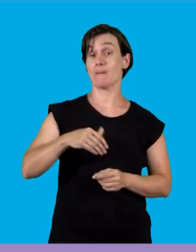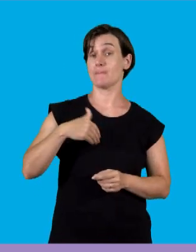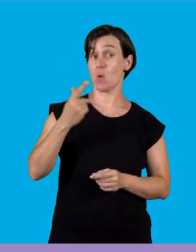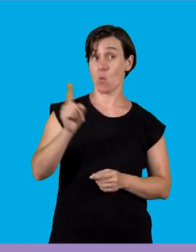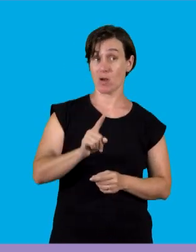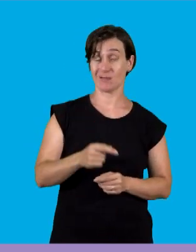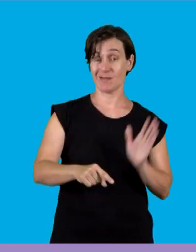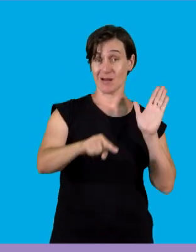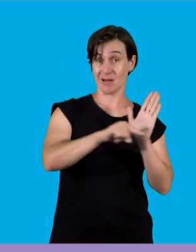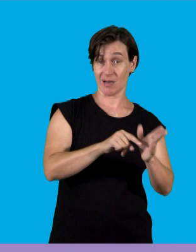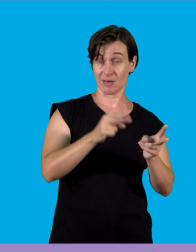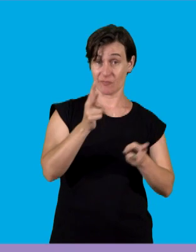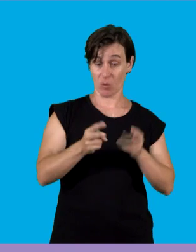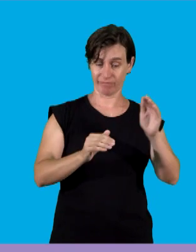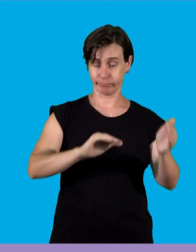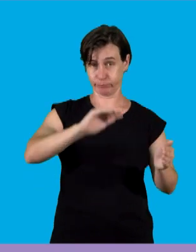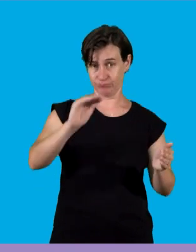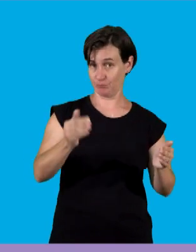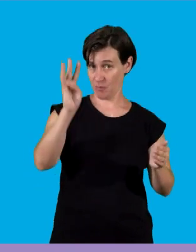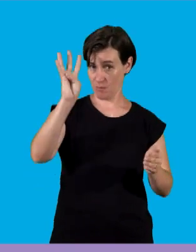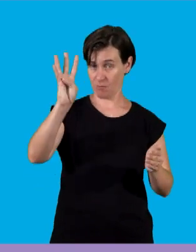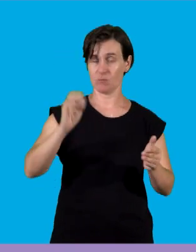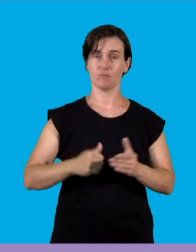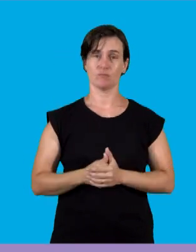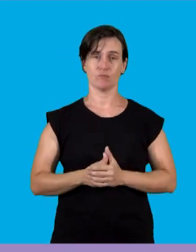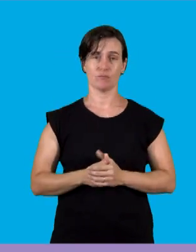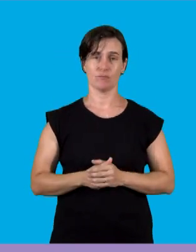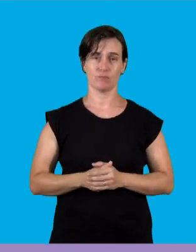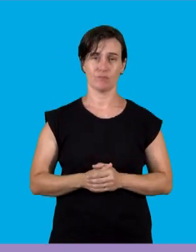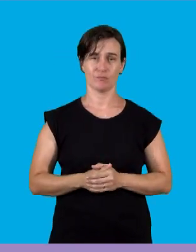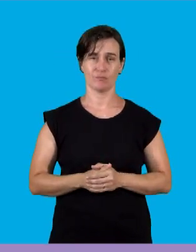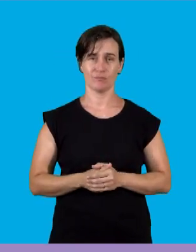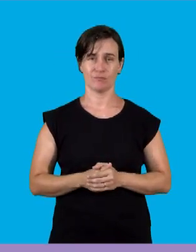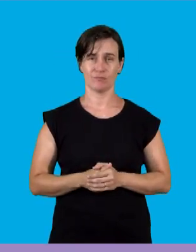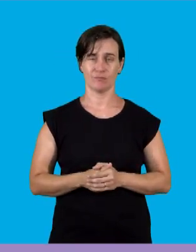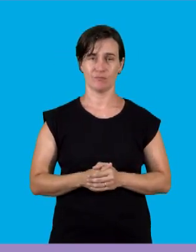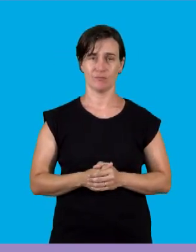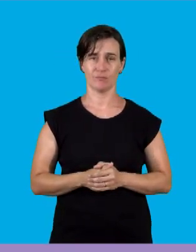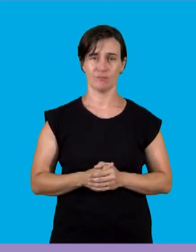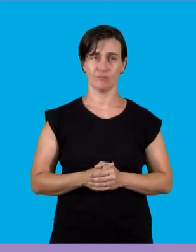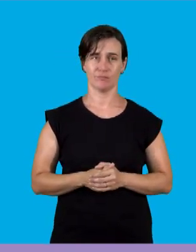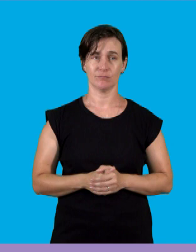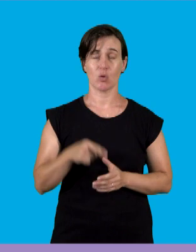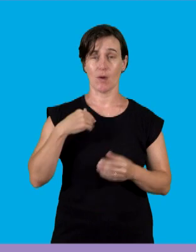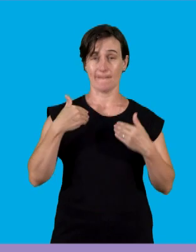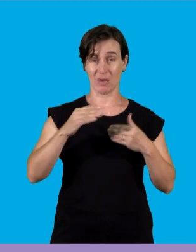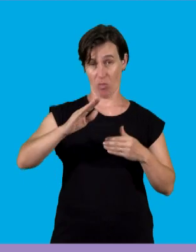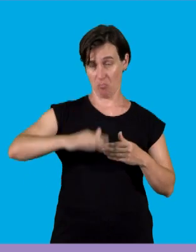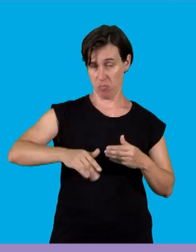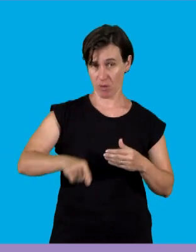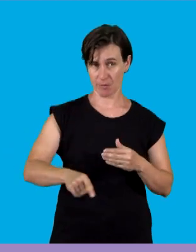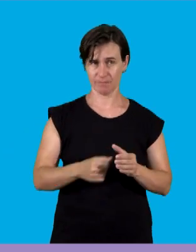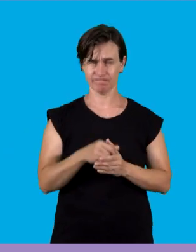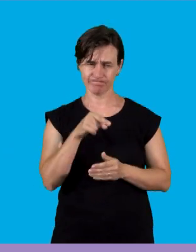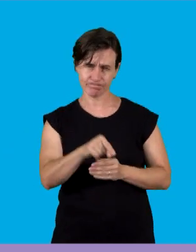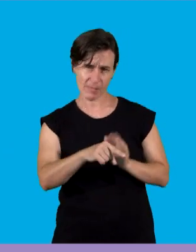divided by a negative 12 raised to an exponent of 4. So let's start with the denominator there. We know